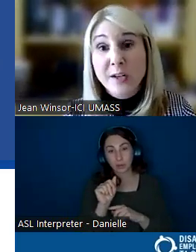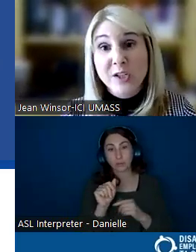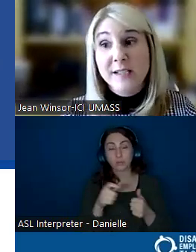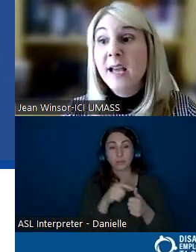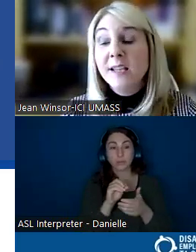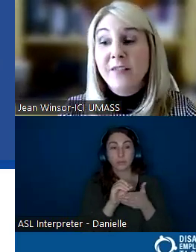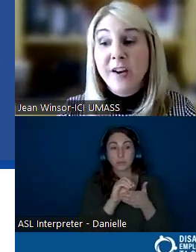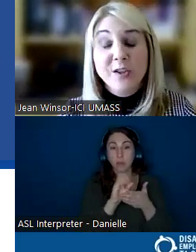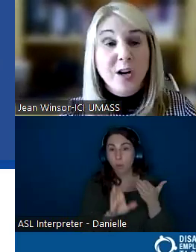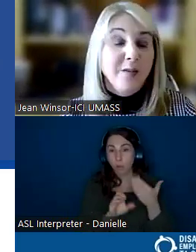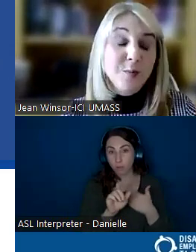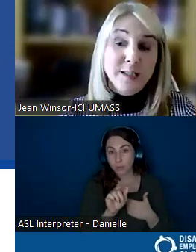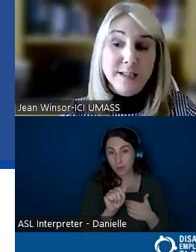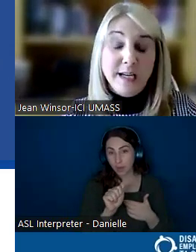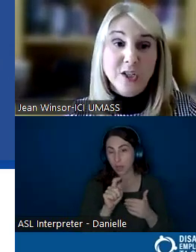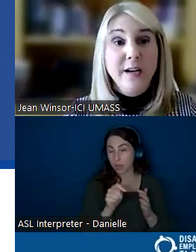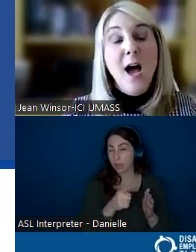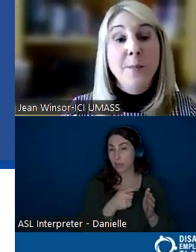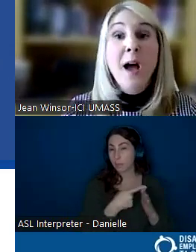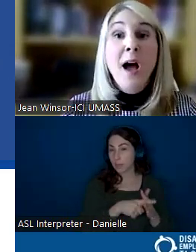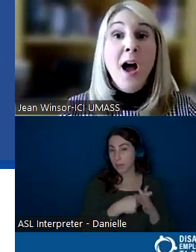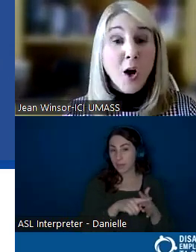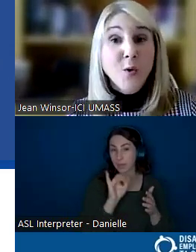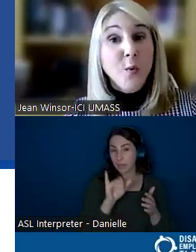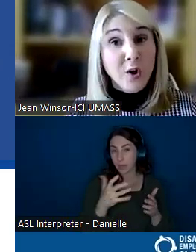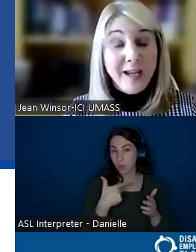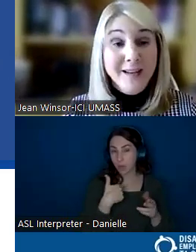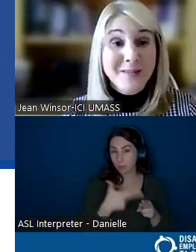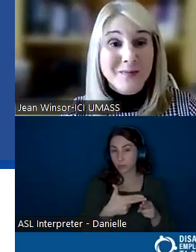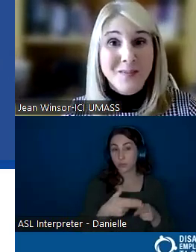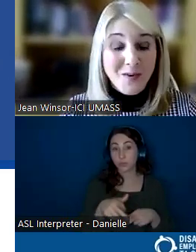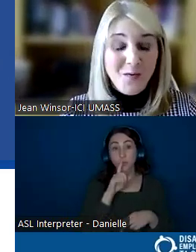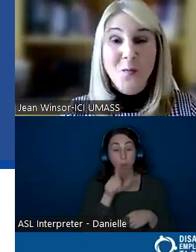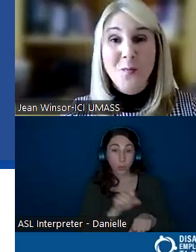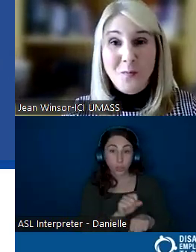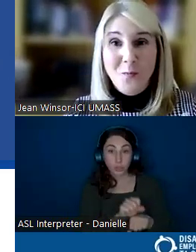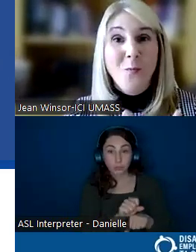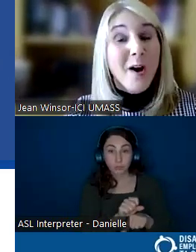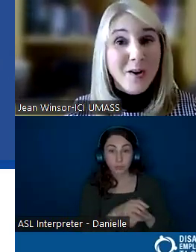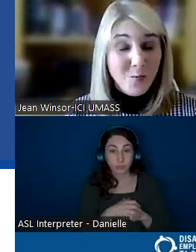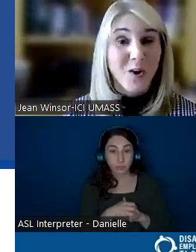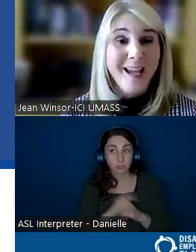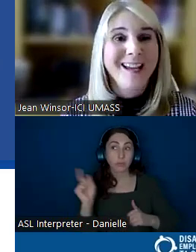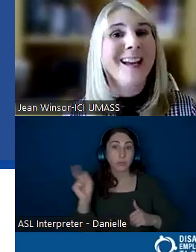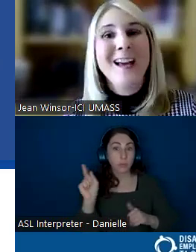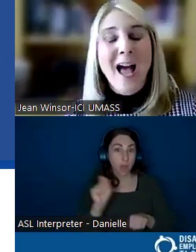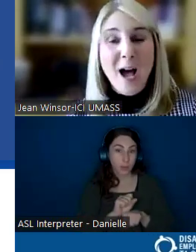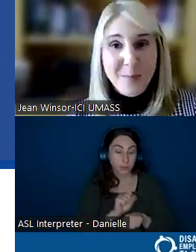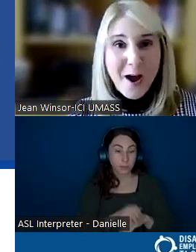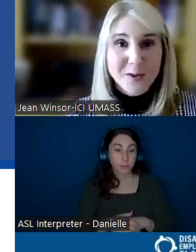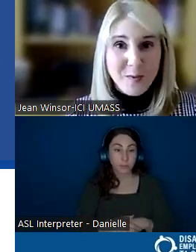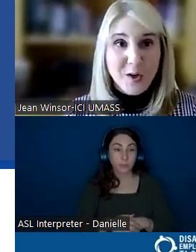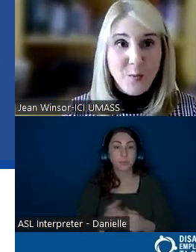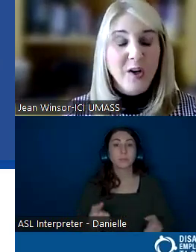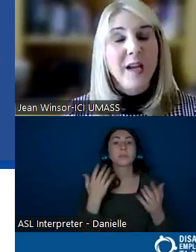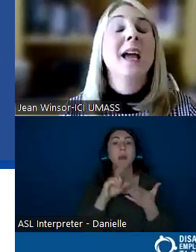what I mentioned at the very start of this presentation. Are you working? Where are you working? How many